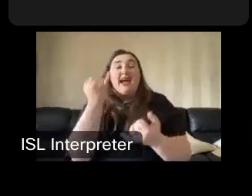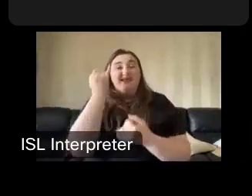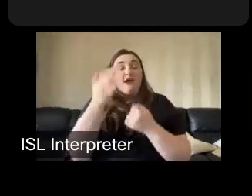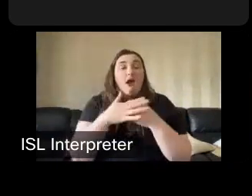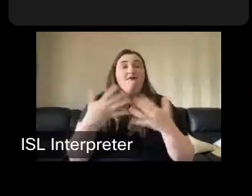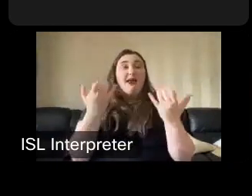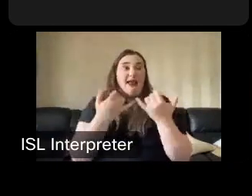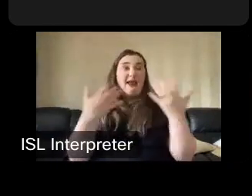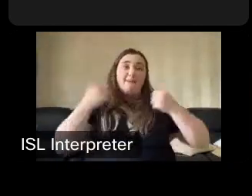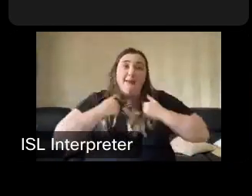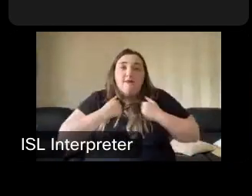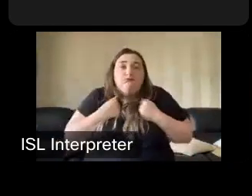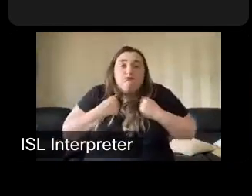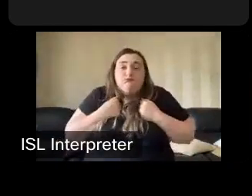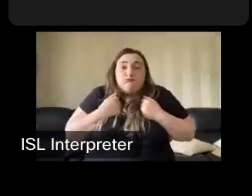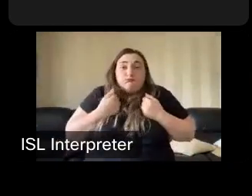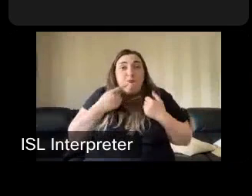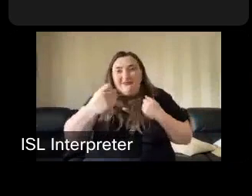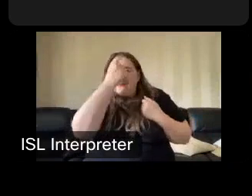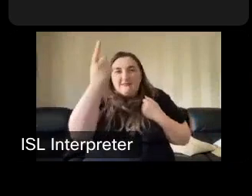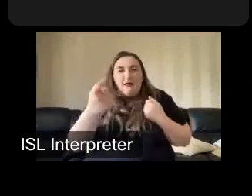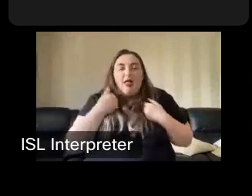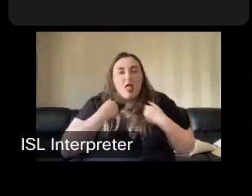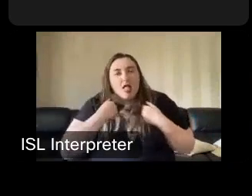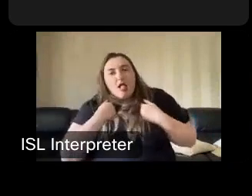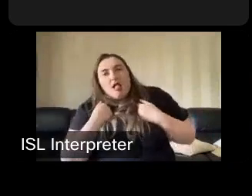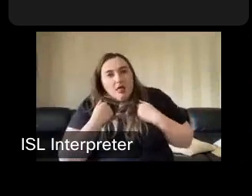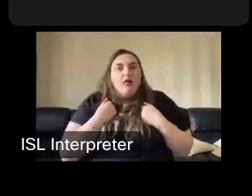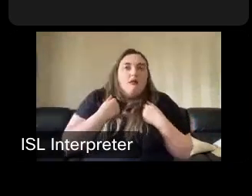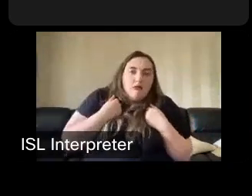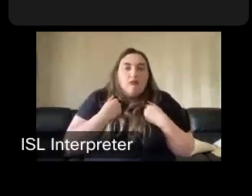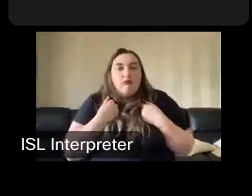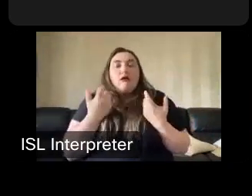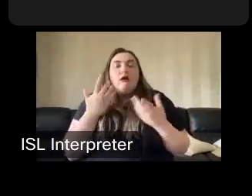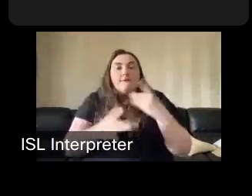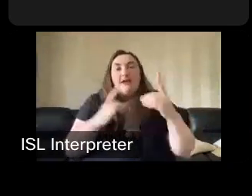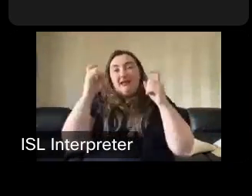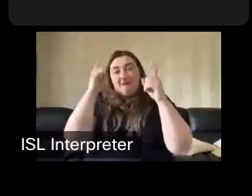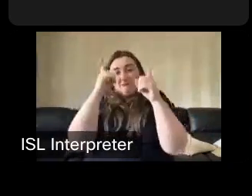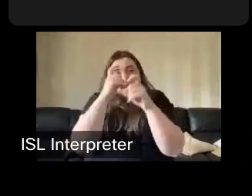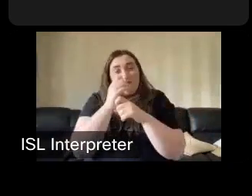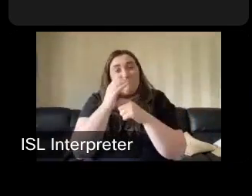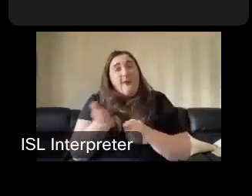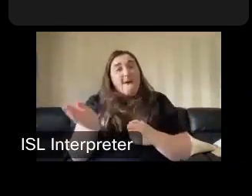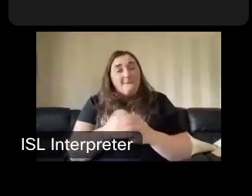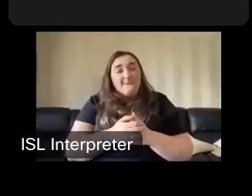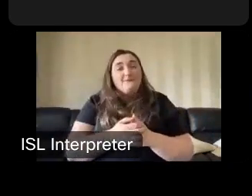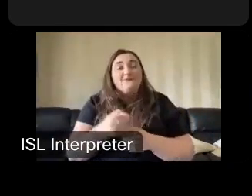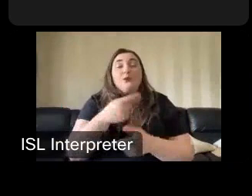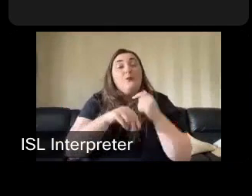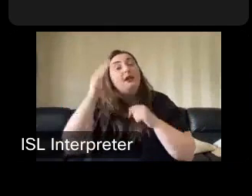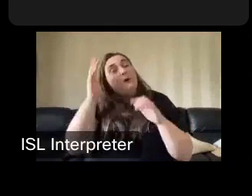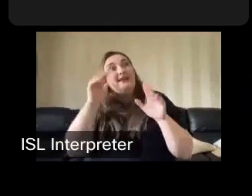them and pulling them down the whole time and making things so difficult. We know that it can lead